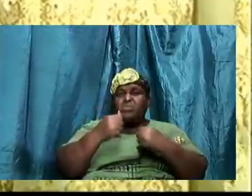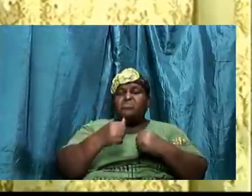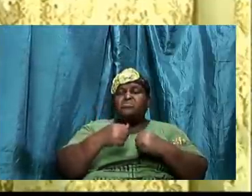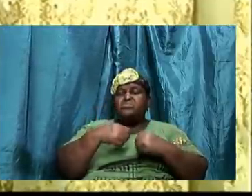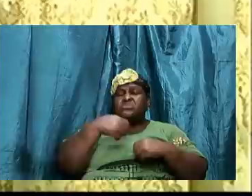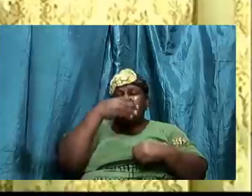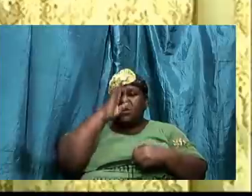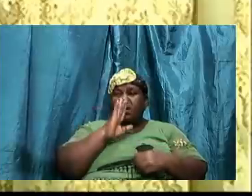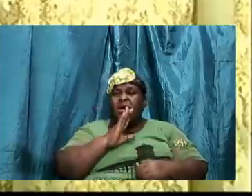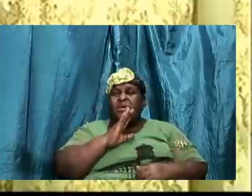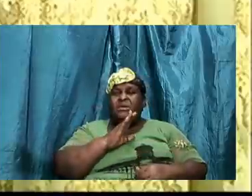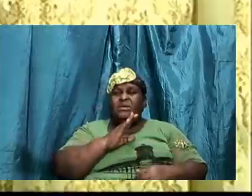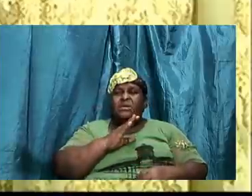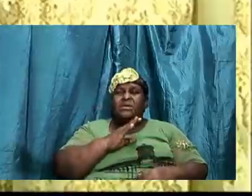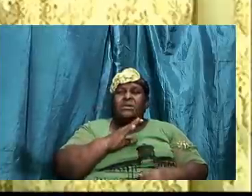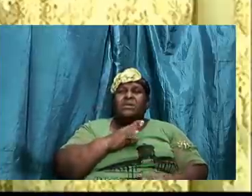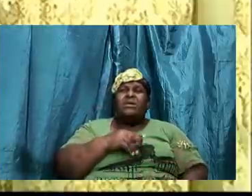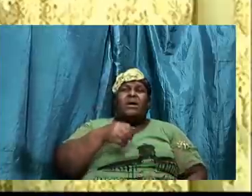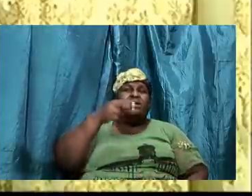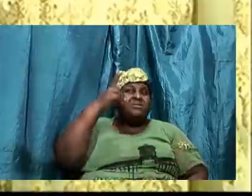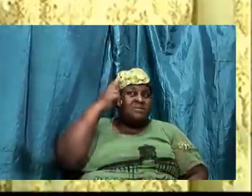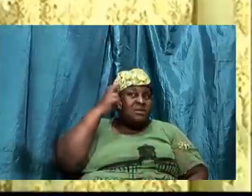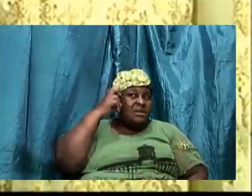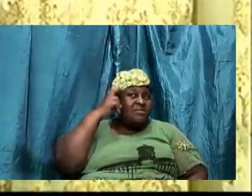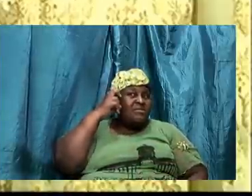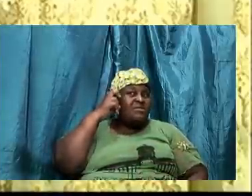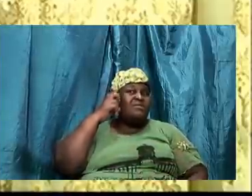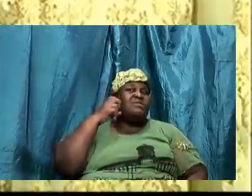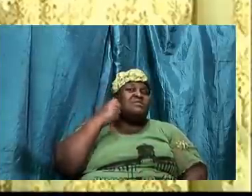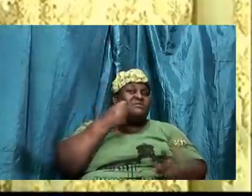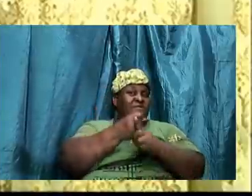And he is competing for your worship.